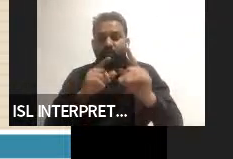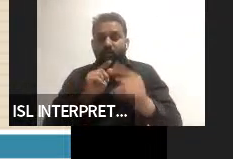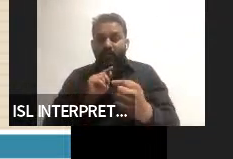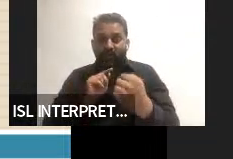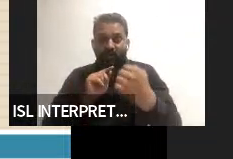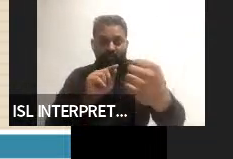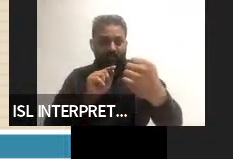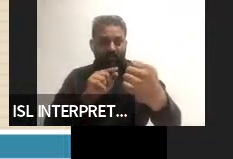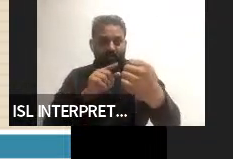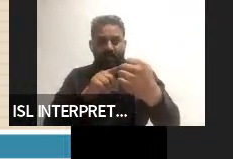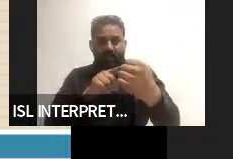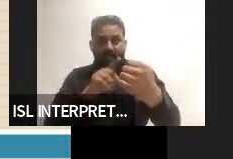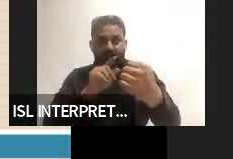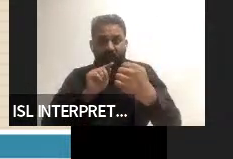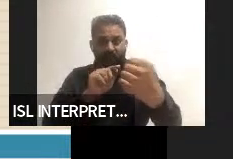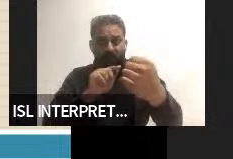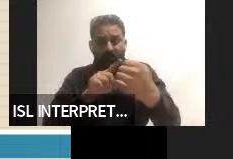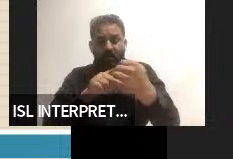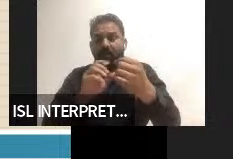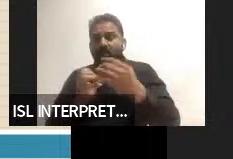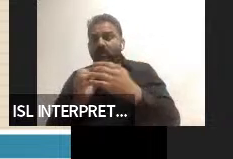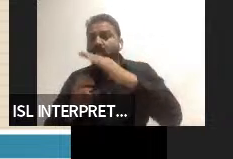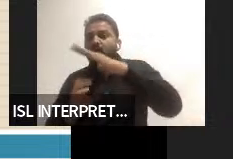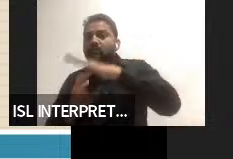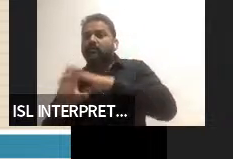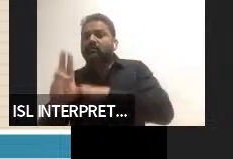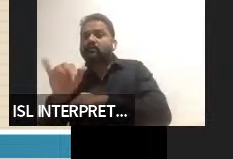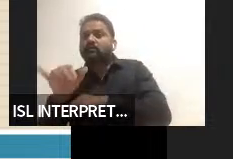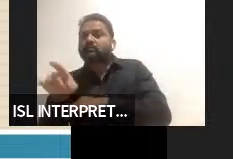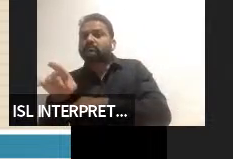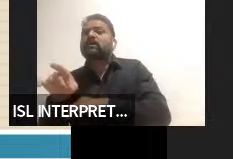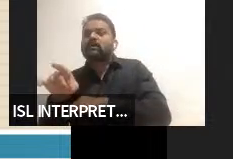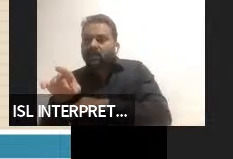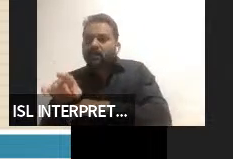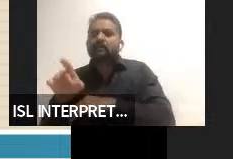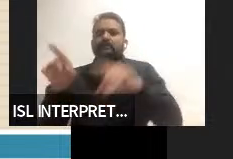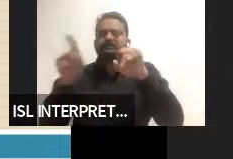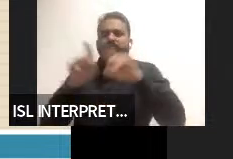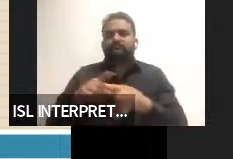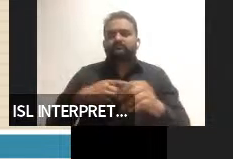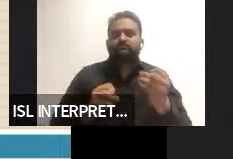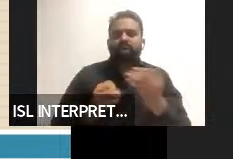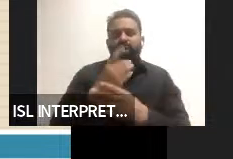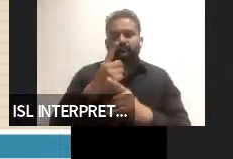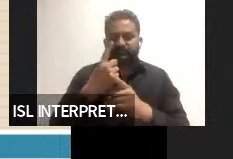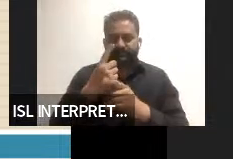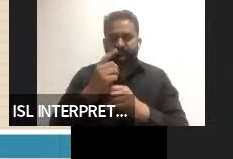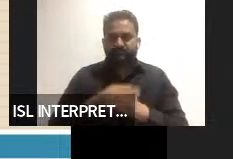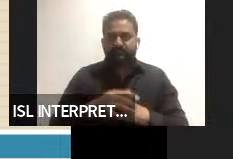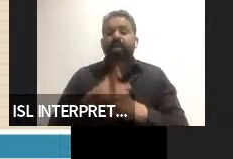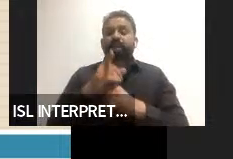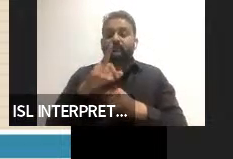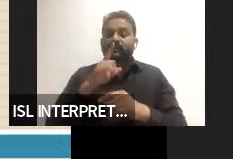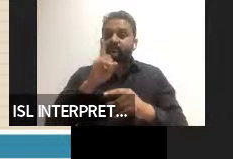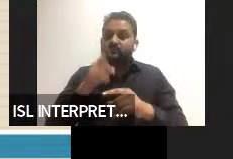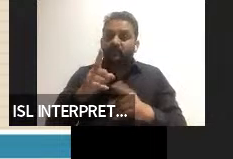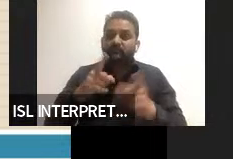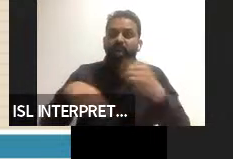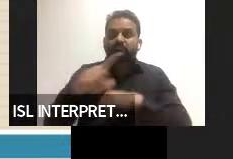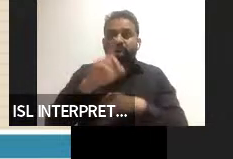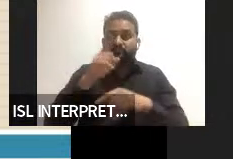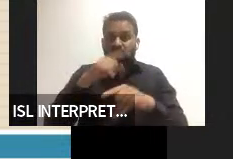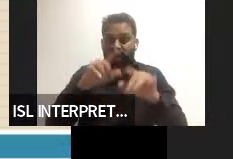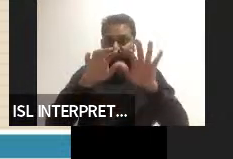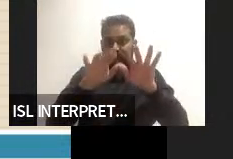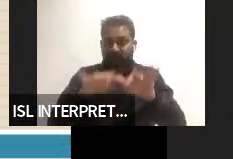that there is a contract or not. So that point you need to argue first. So therefore, make sure that you write it